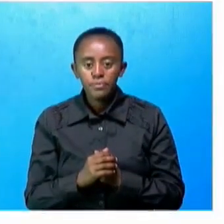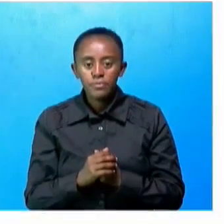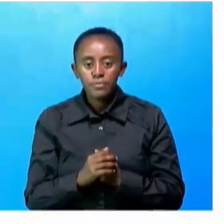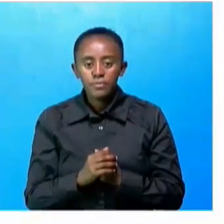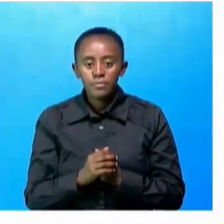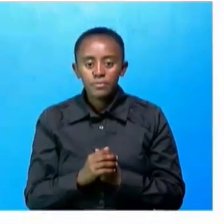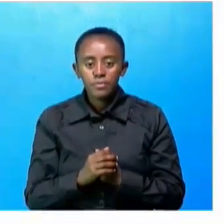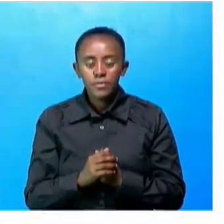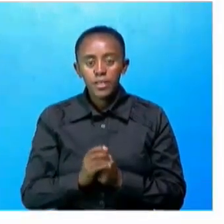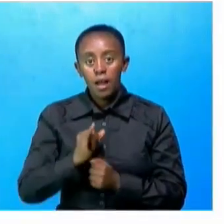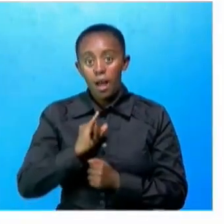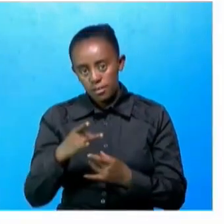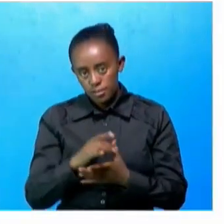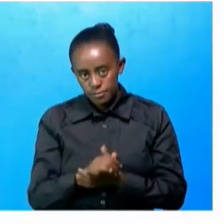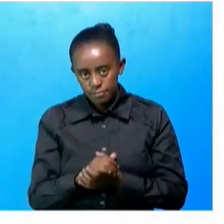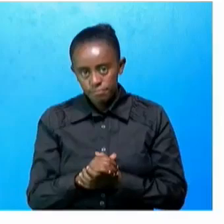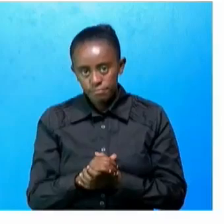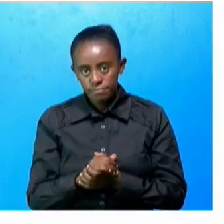I like